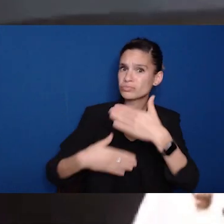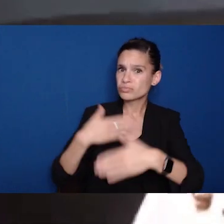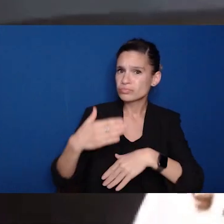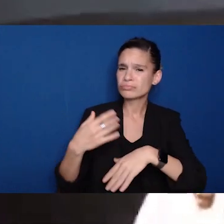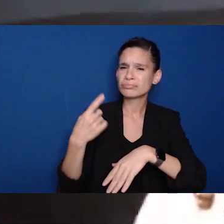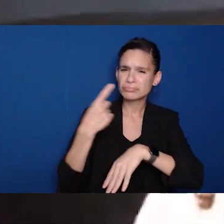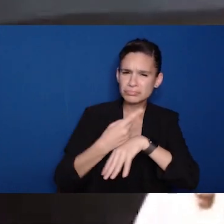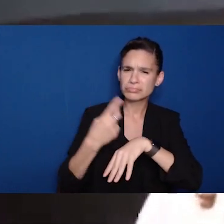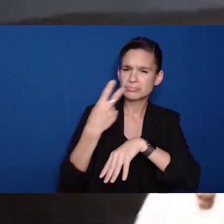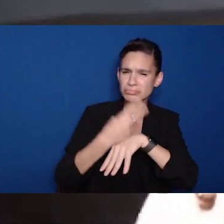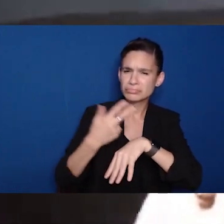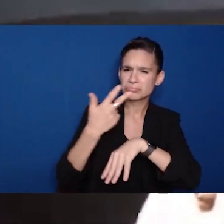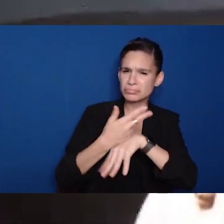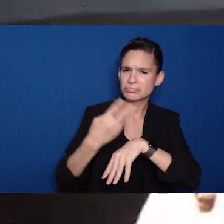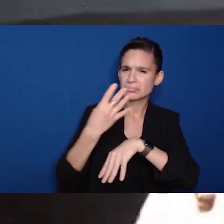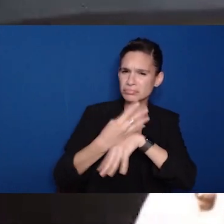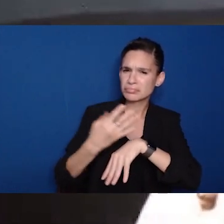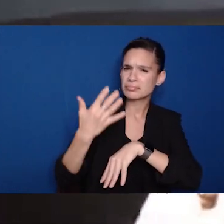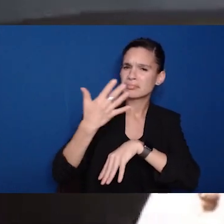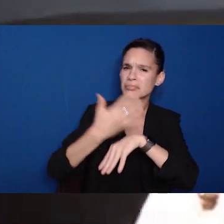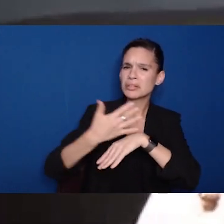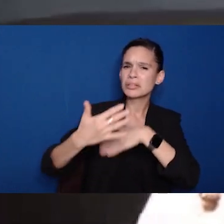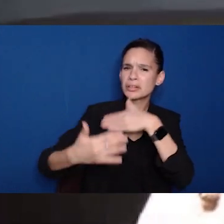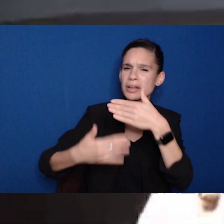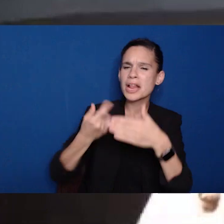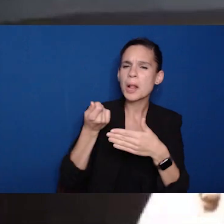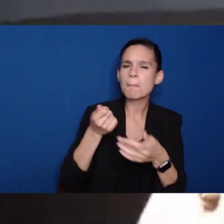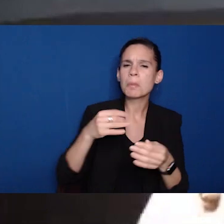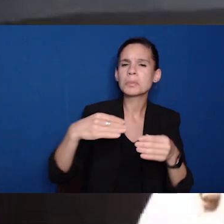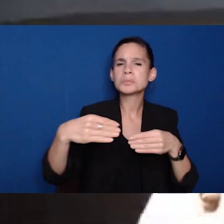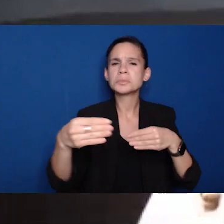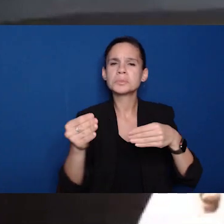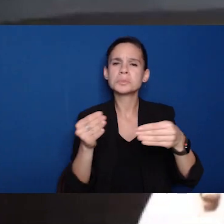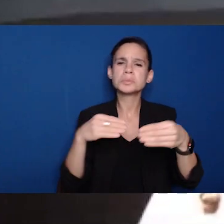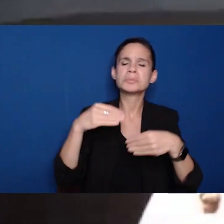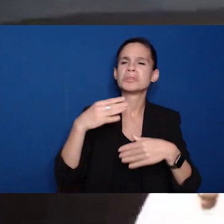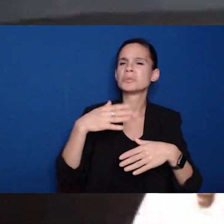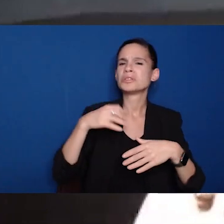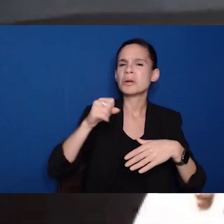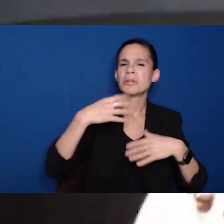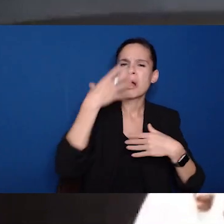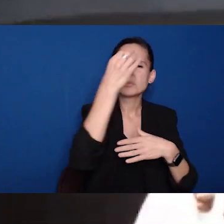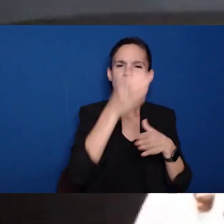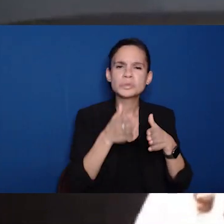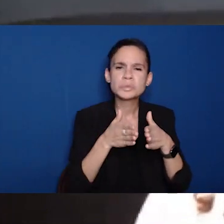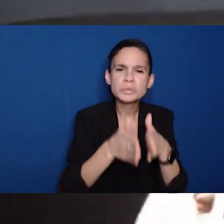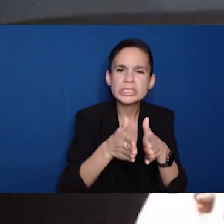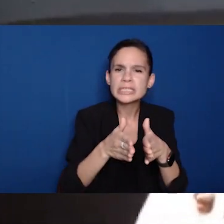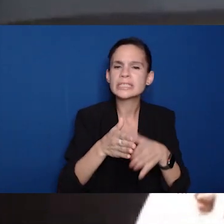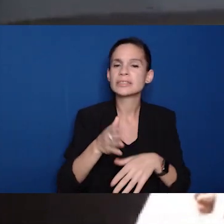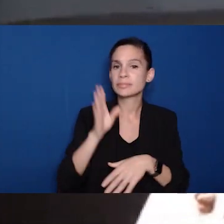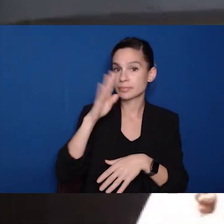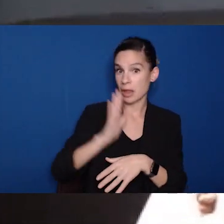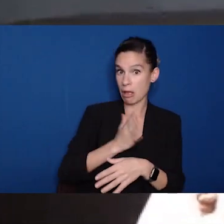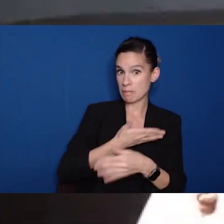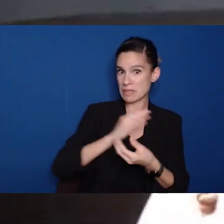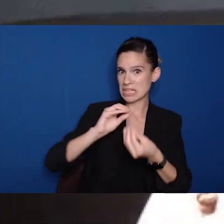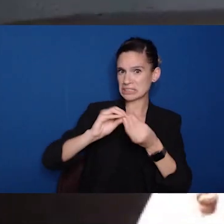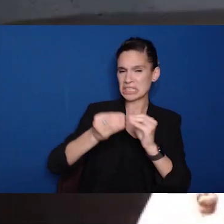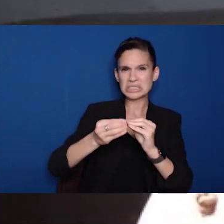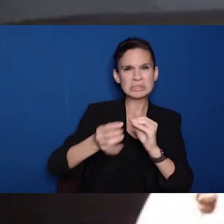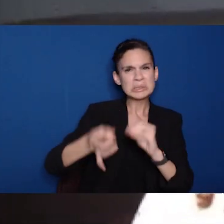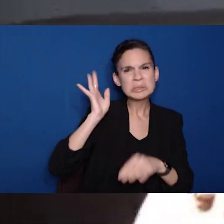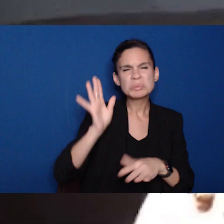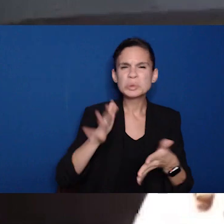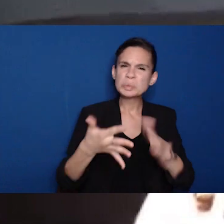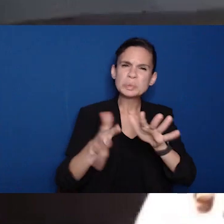that about sort of 4 or 5 days later, there was a little bit more free, fluid movement on the streets. Maybe also because our statistics are not